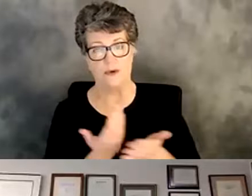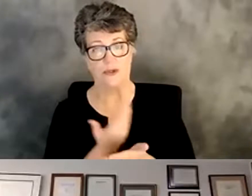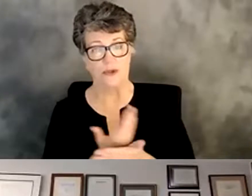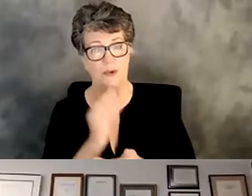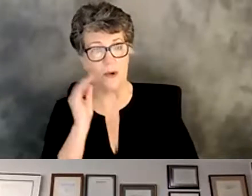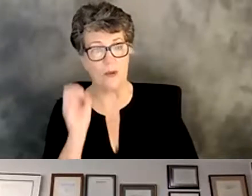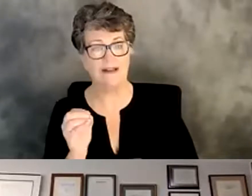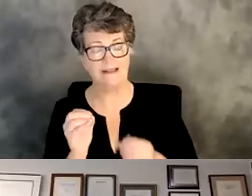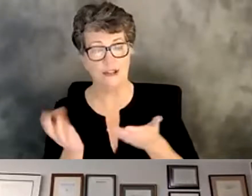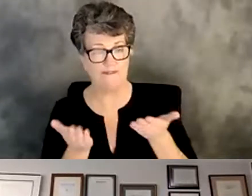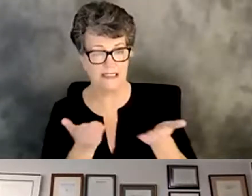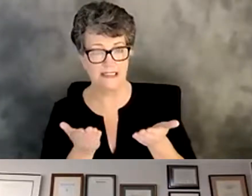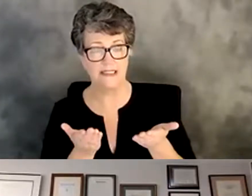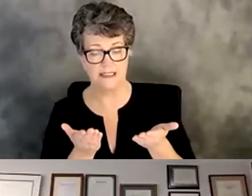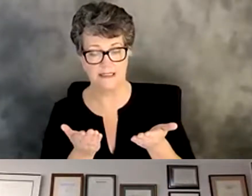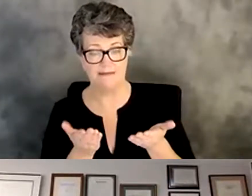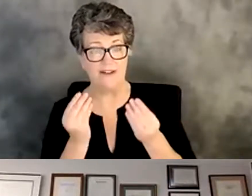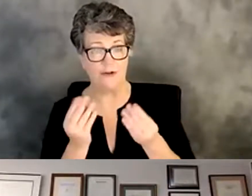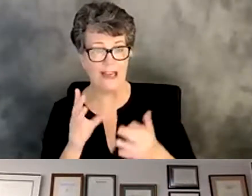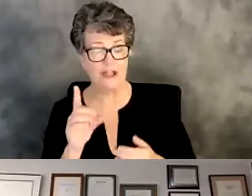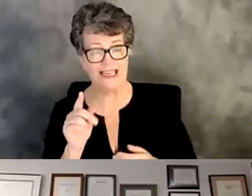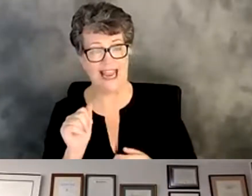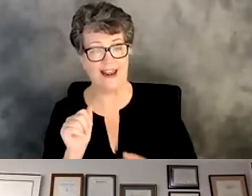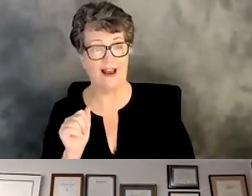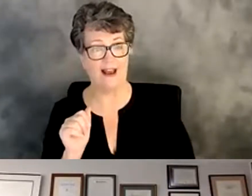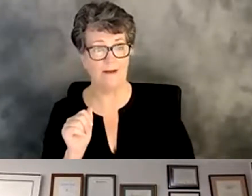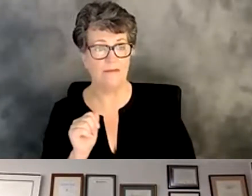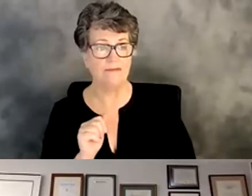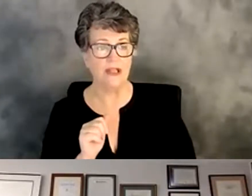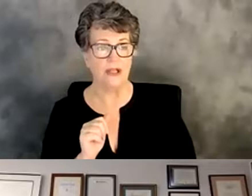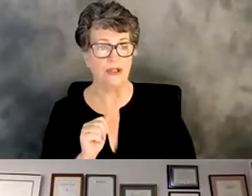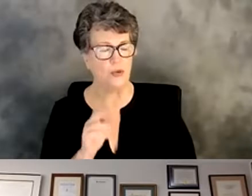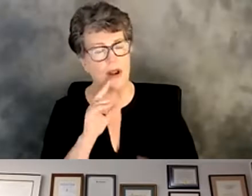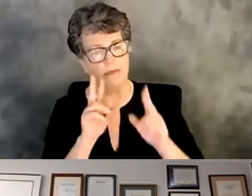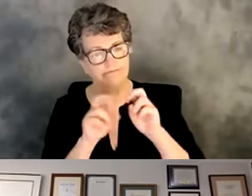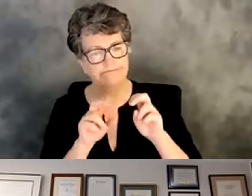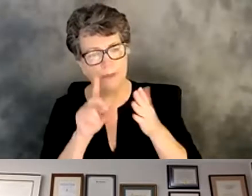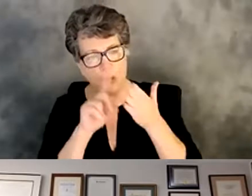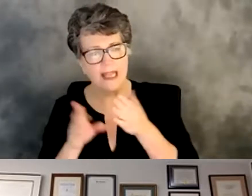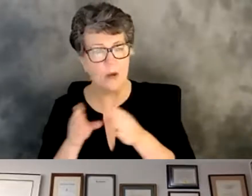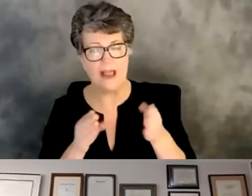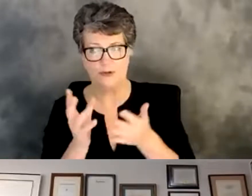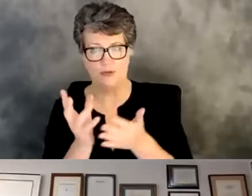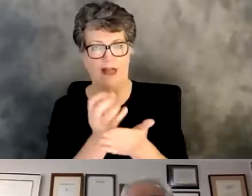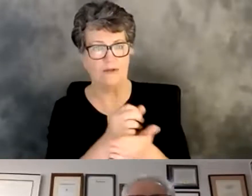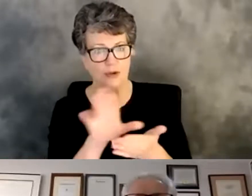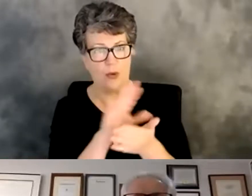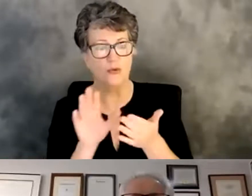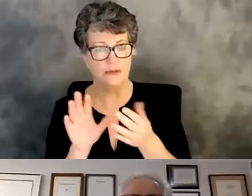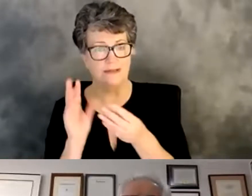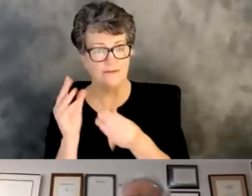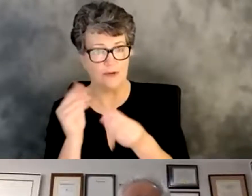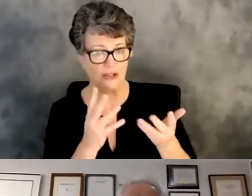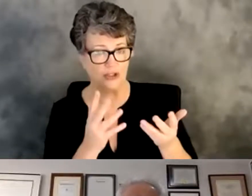services information data set that's available. So we are looking at ways to try and leverage those capabilities as